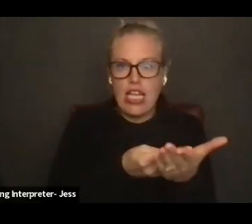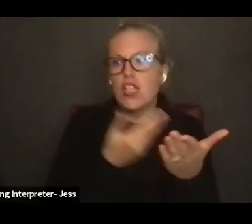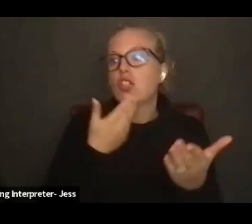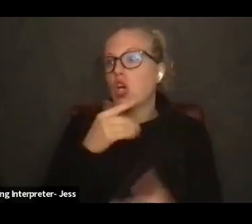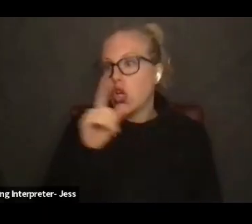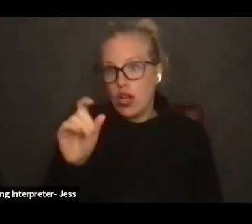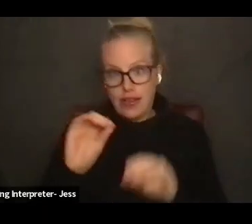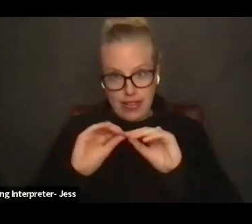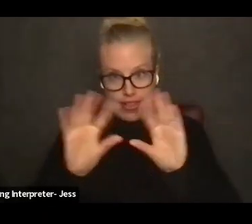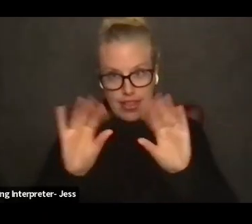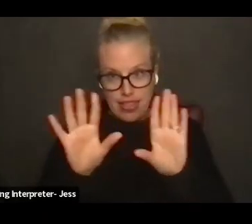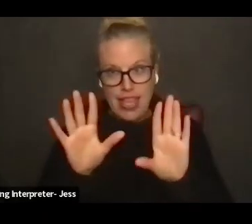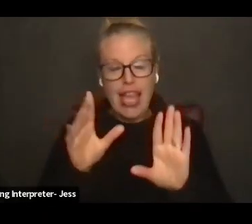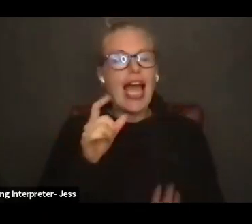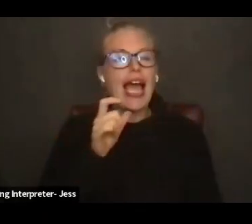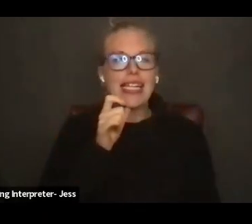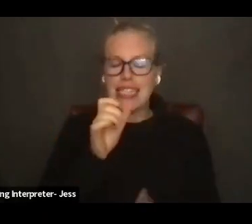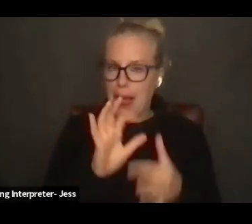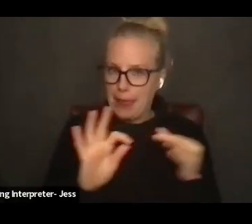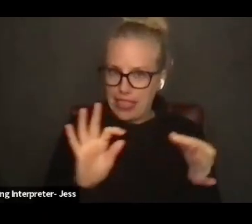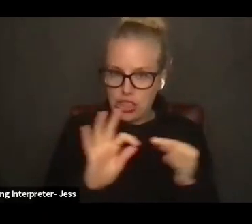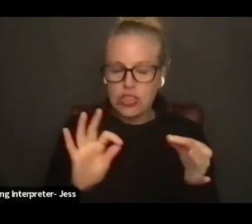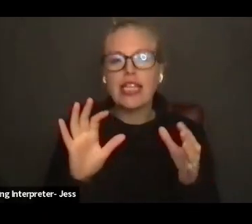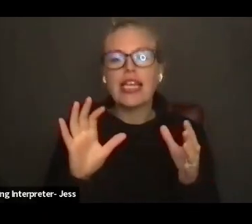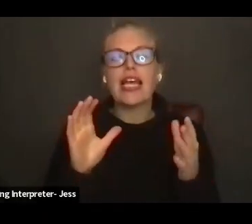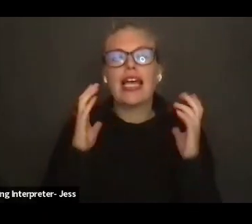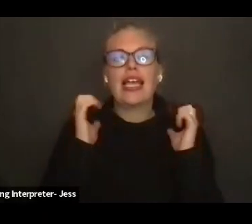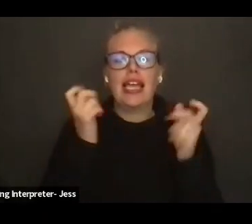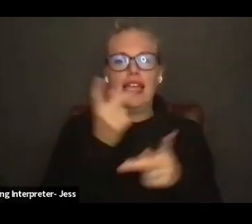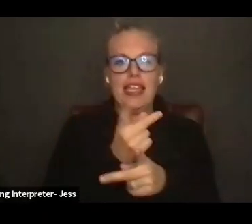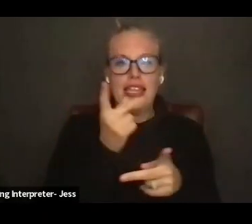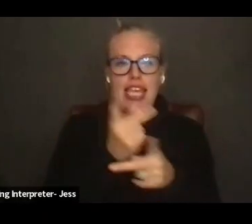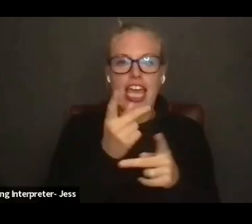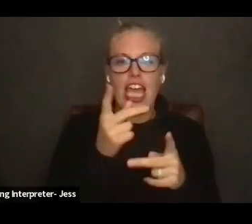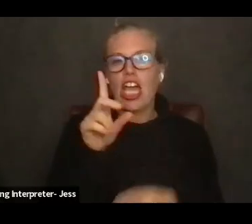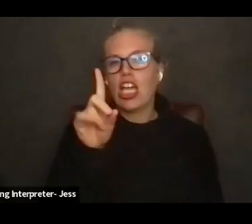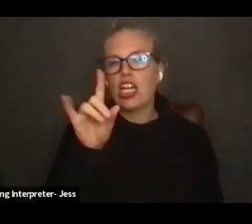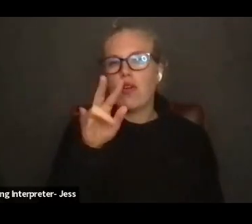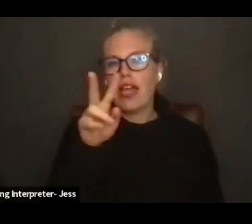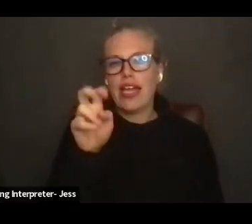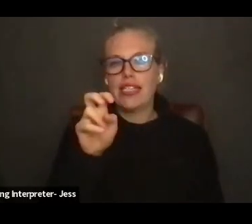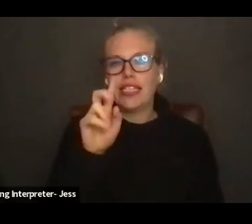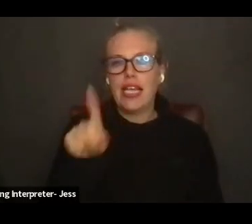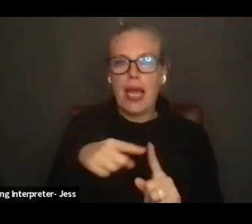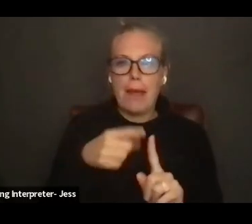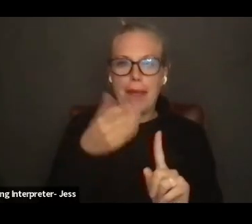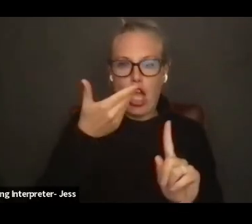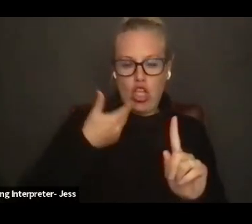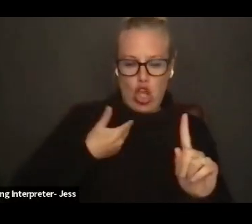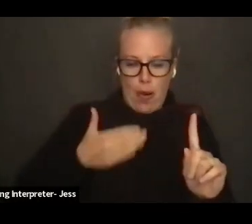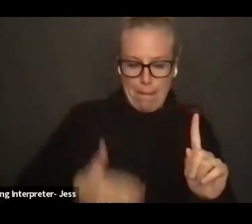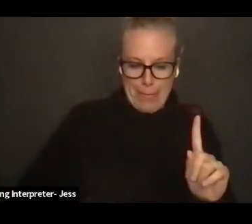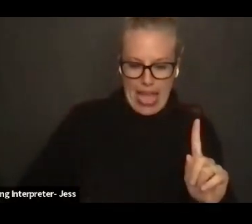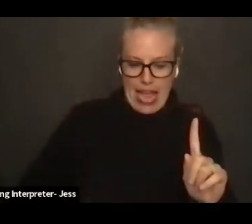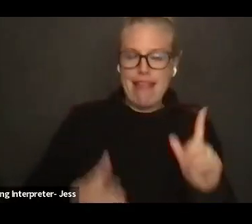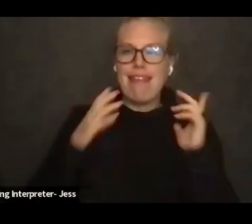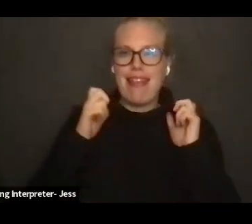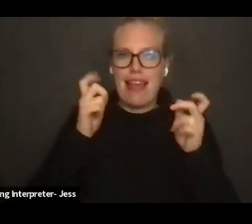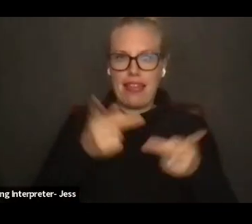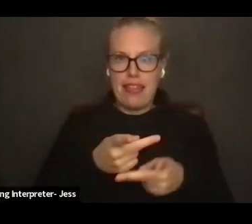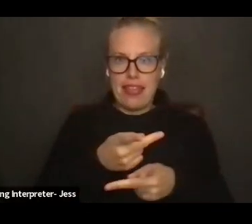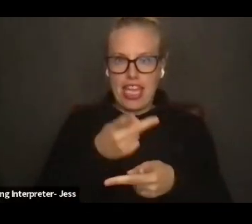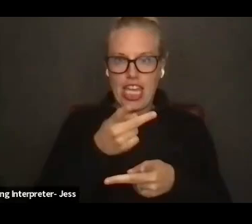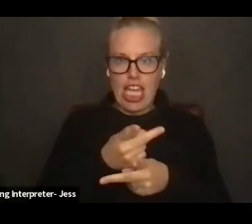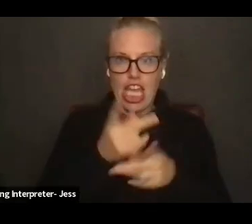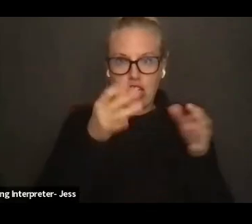question, Mary. I failed to mention that. Healthcare directives is solely about your person and your healthcare